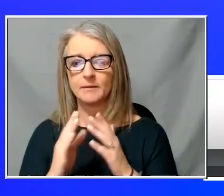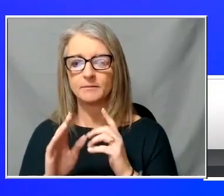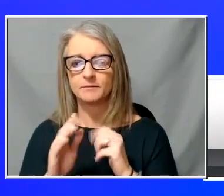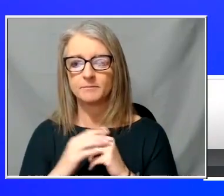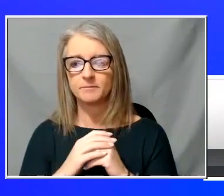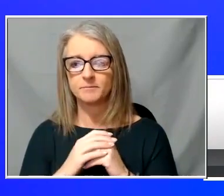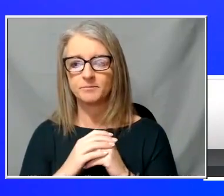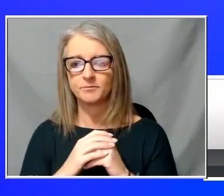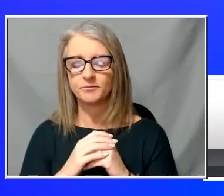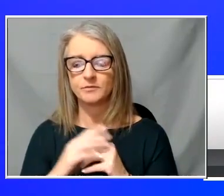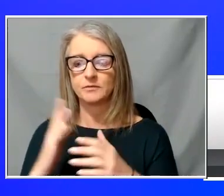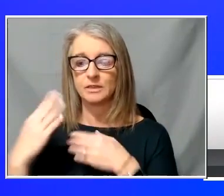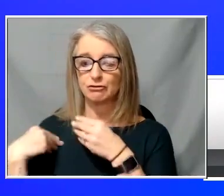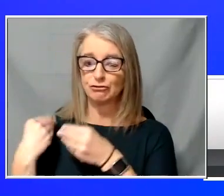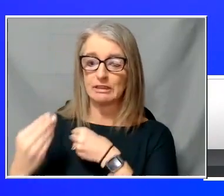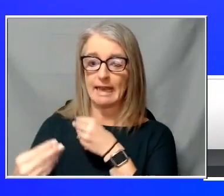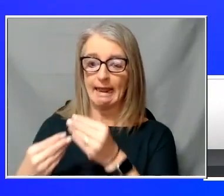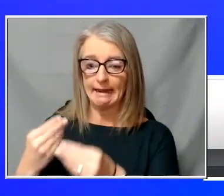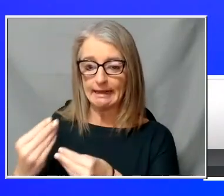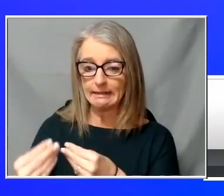especially genetics components.